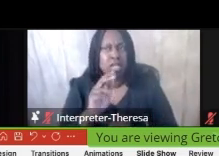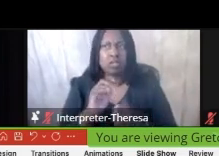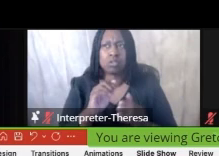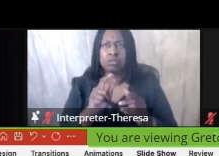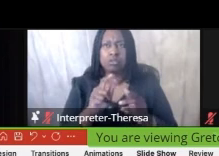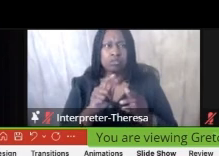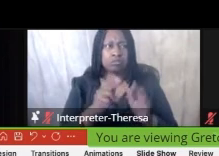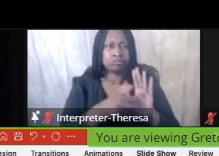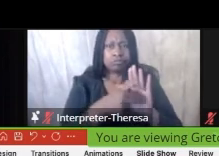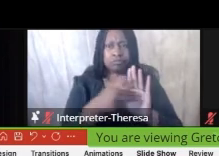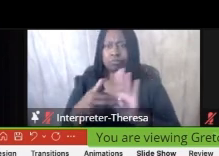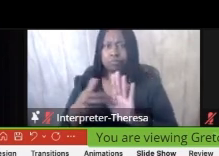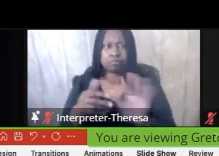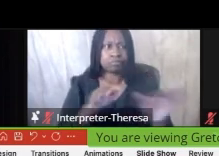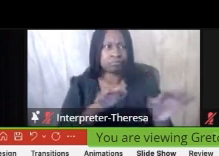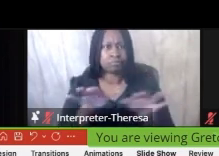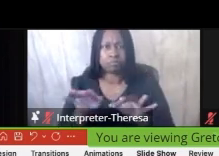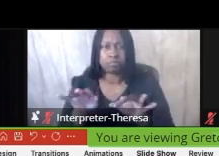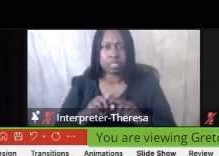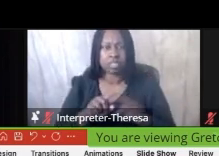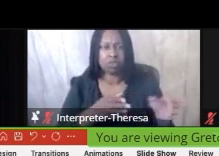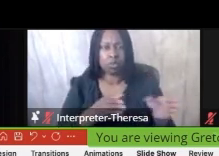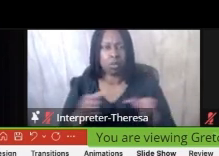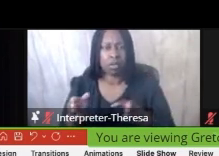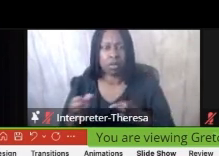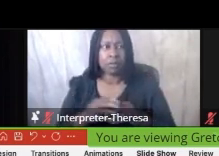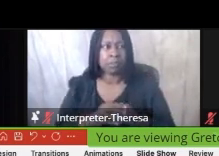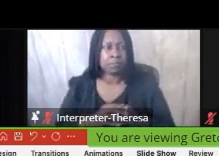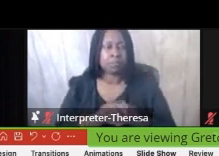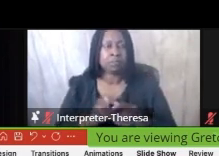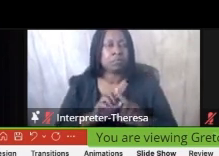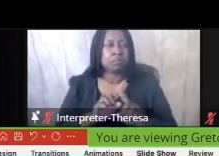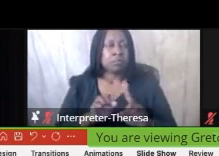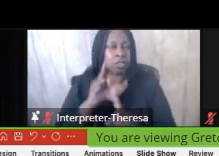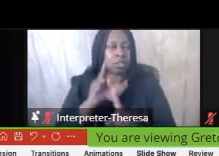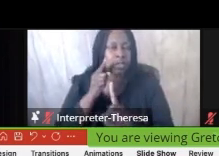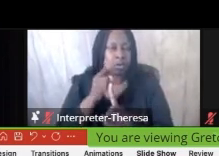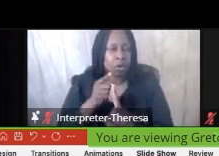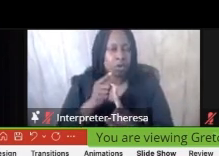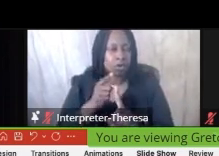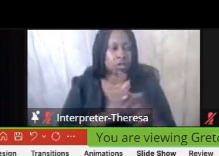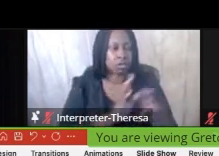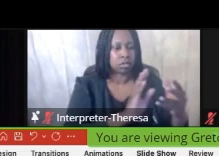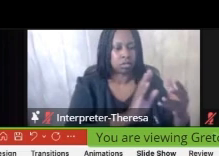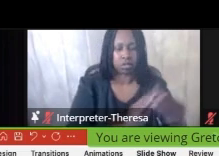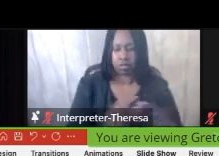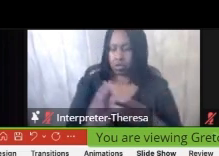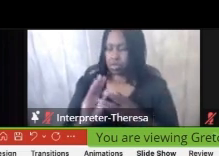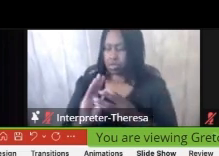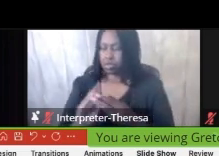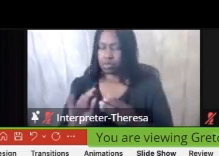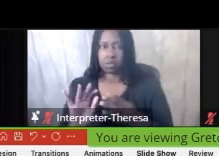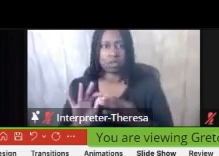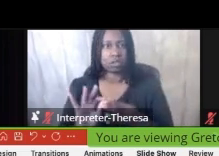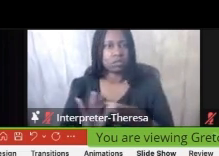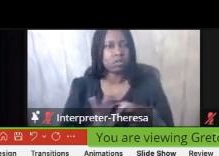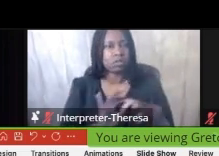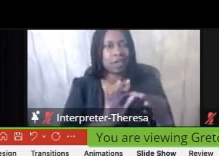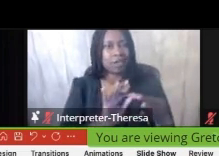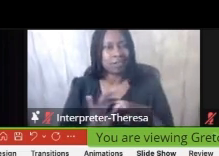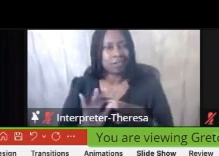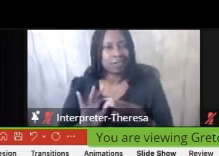way, but some unifying and connecting stories that encompass the